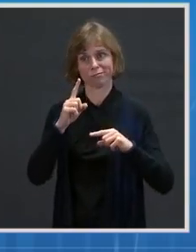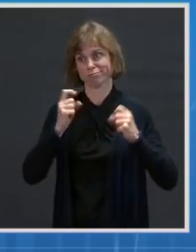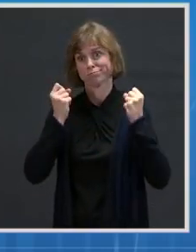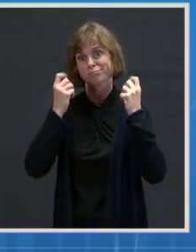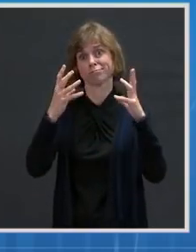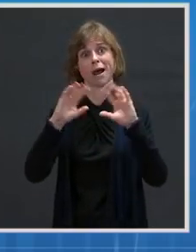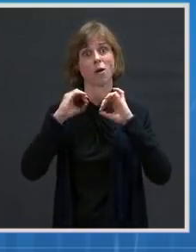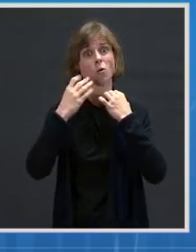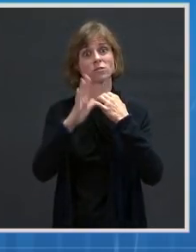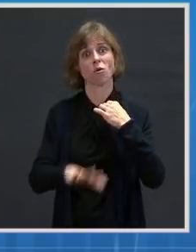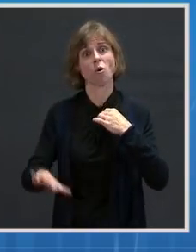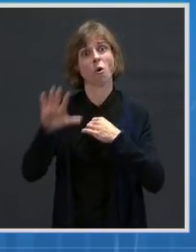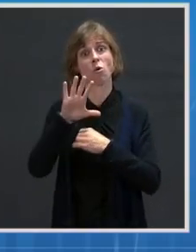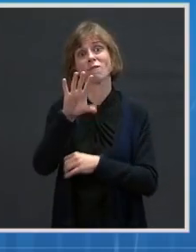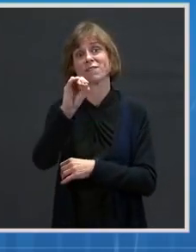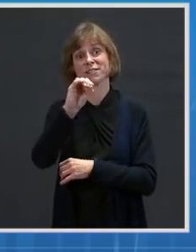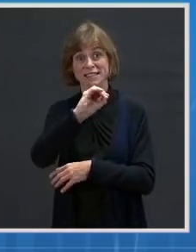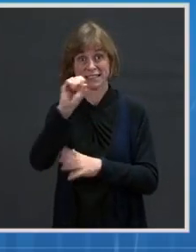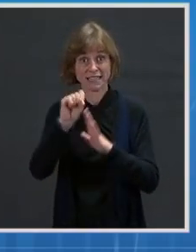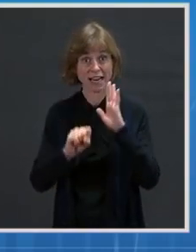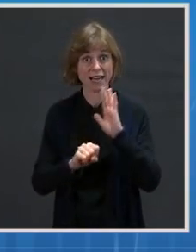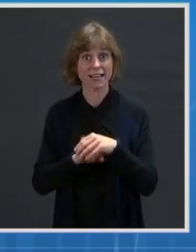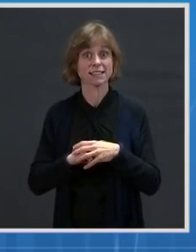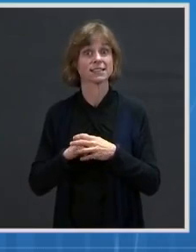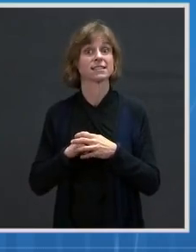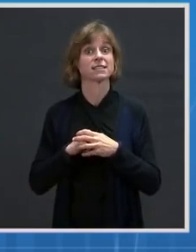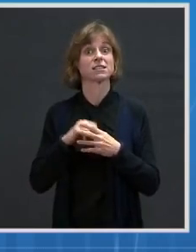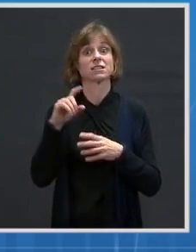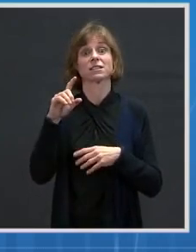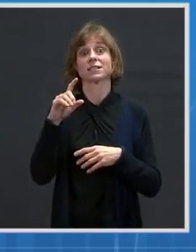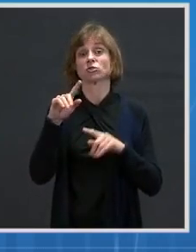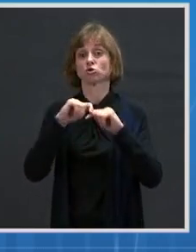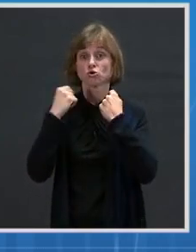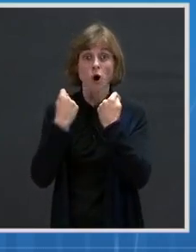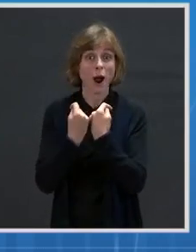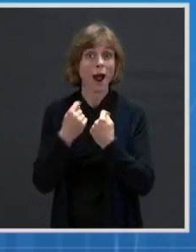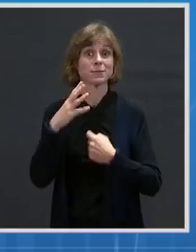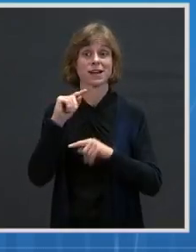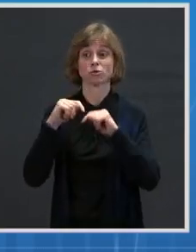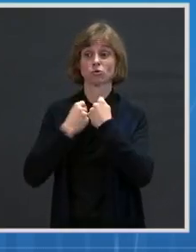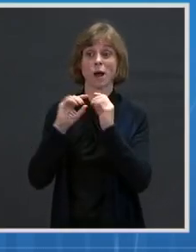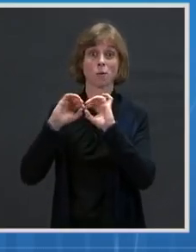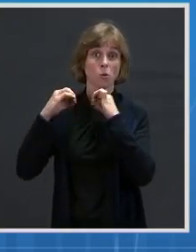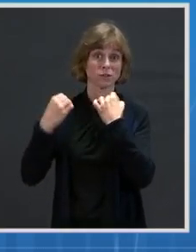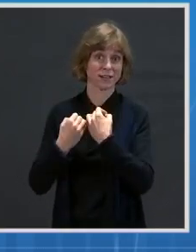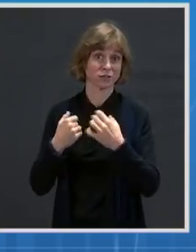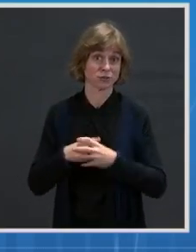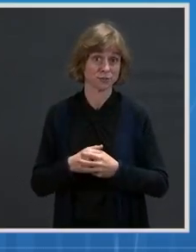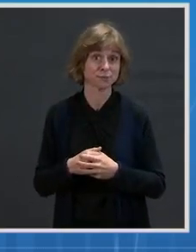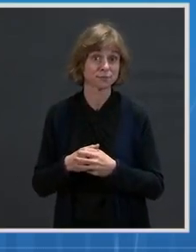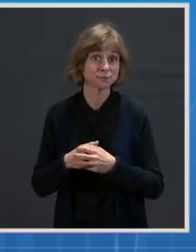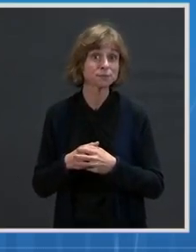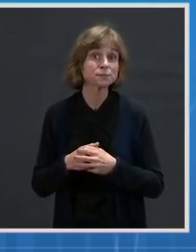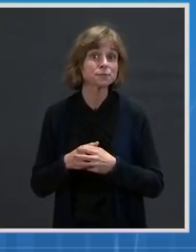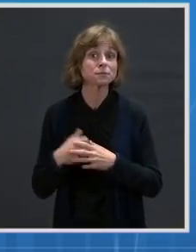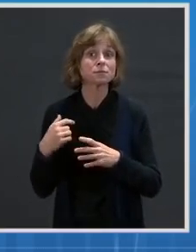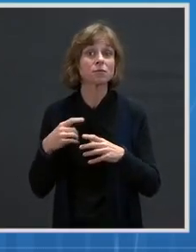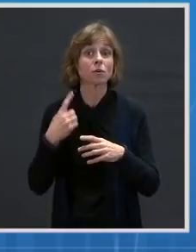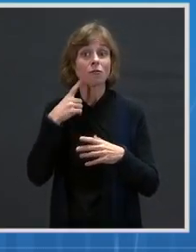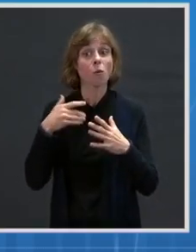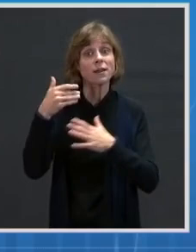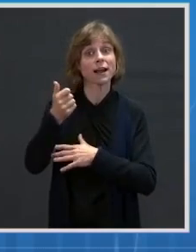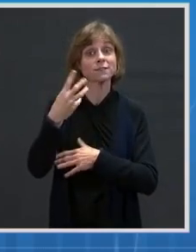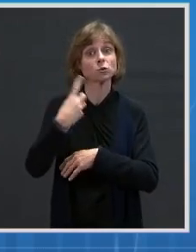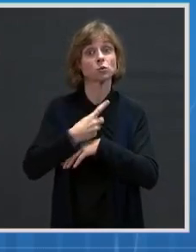states, nearly all territories, and 128 tribes and tribal organizations. Over the next 3 days, these participants